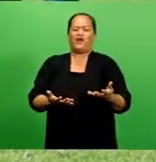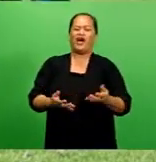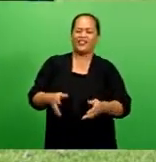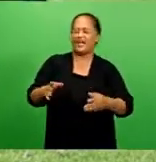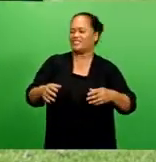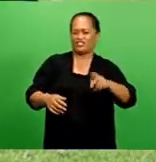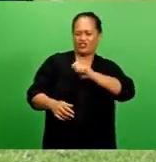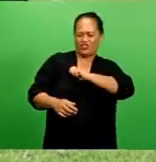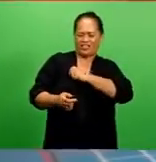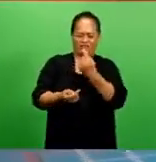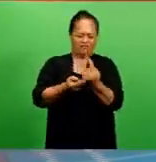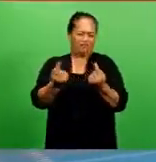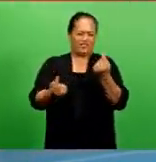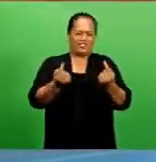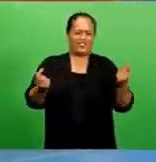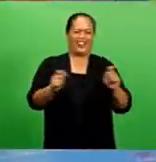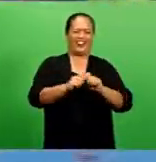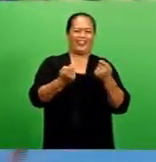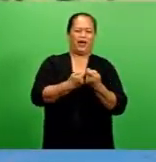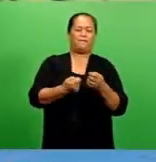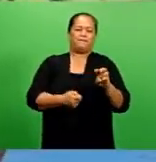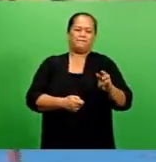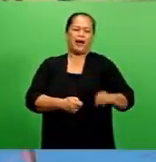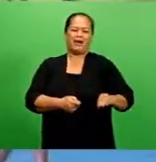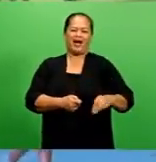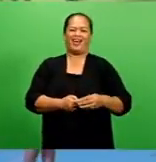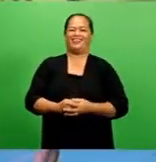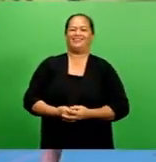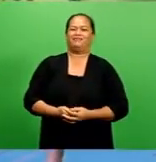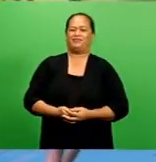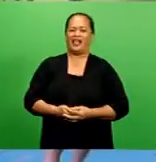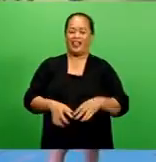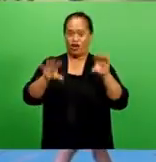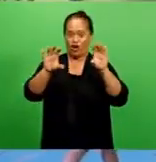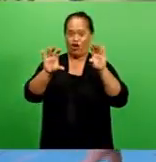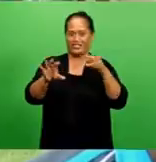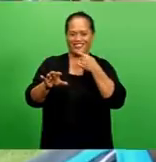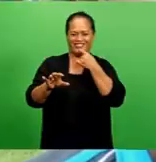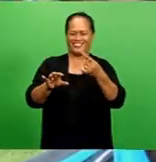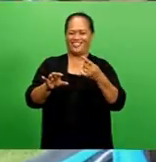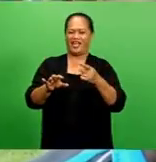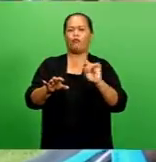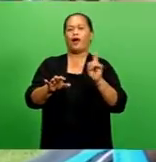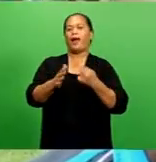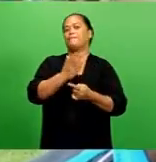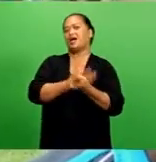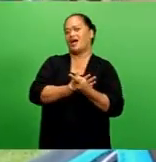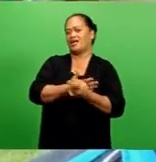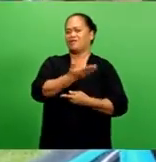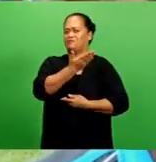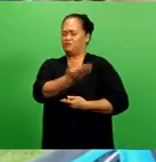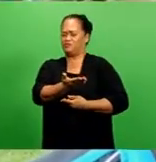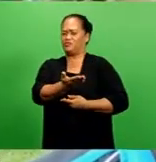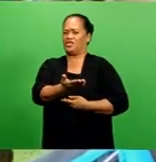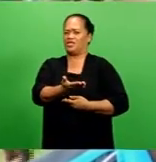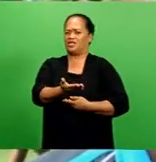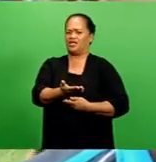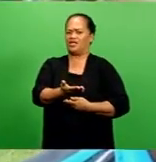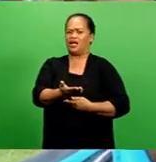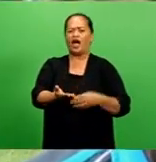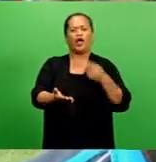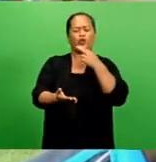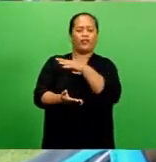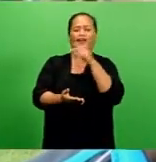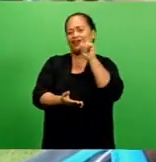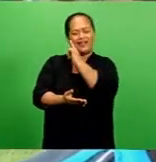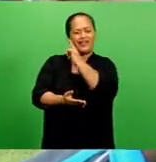person to take a shot. I've told them today to change the way they play because we've been playing them for the last 2 days